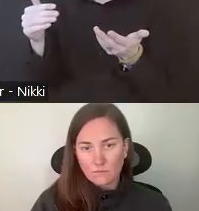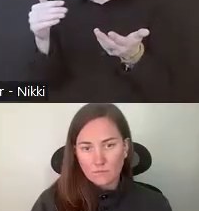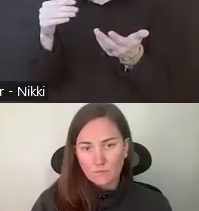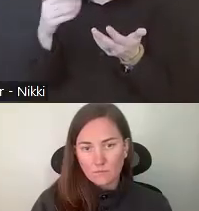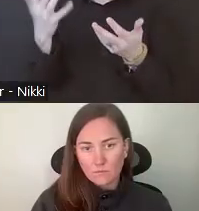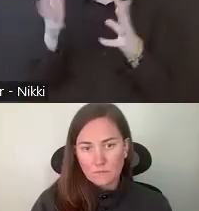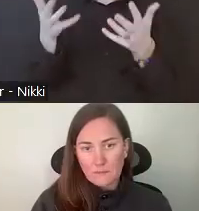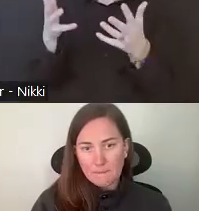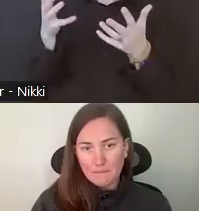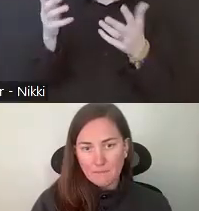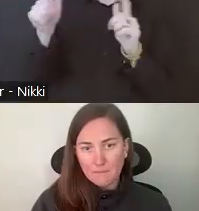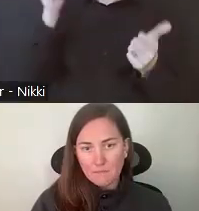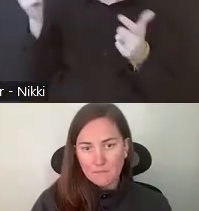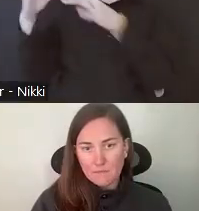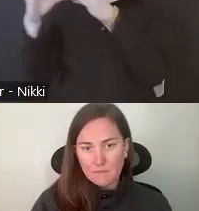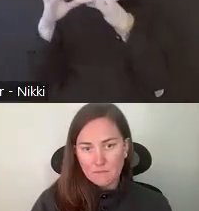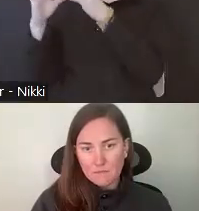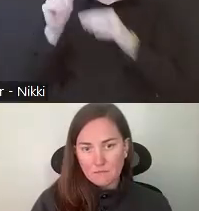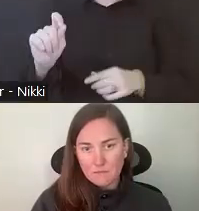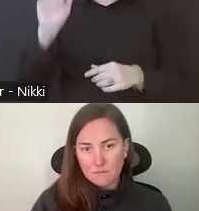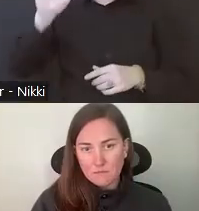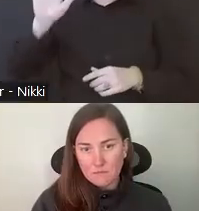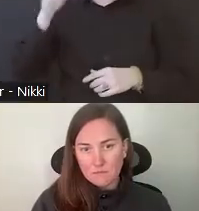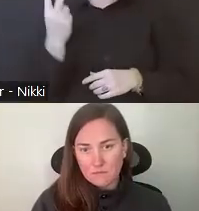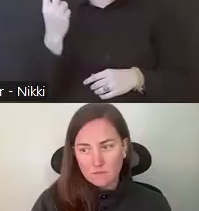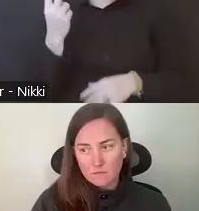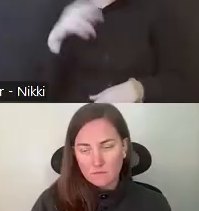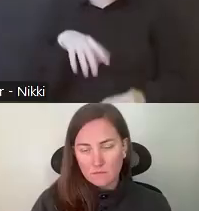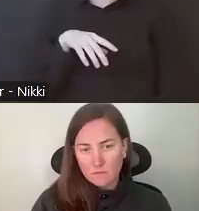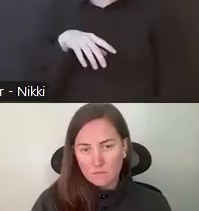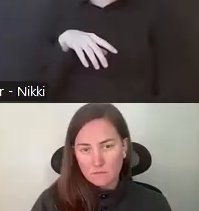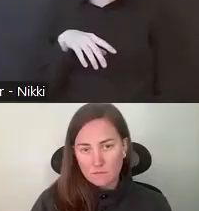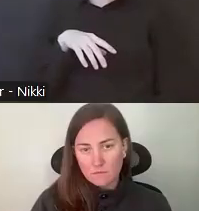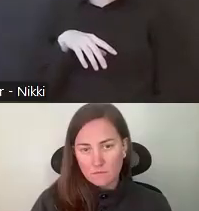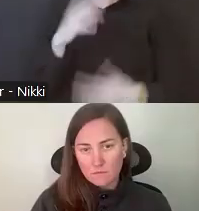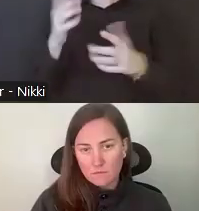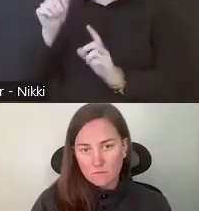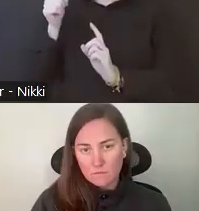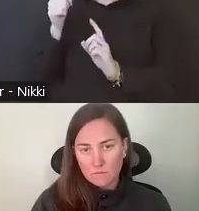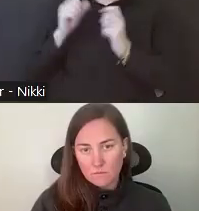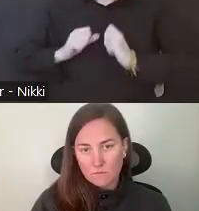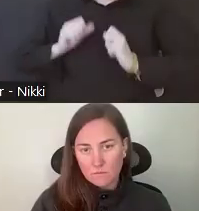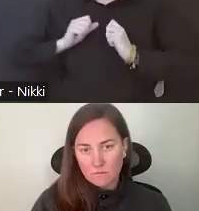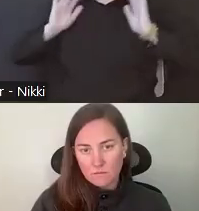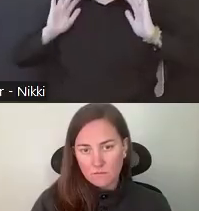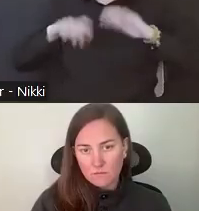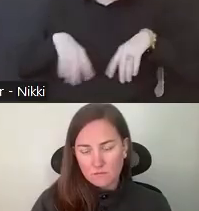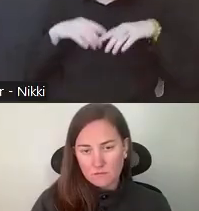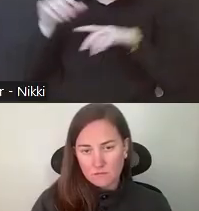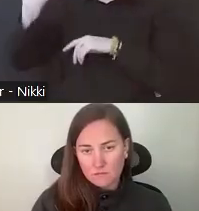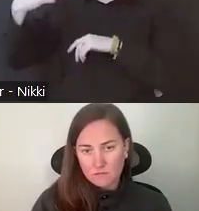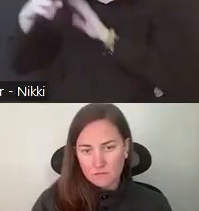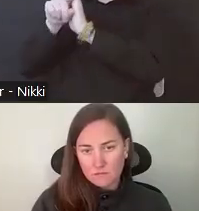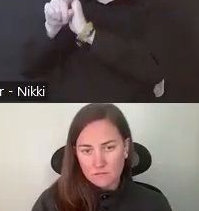at 0.52, but that was at trend level with only 12 subjects. That was only present in our AH minus group, not in our